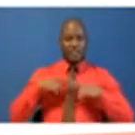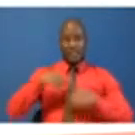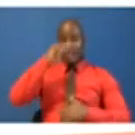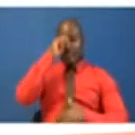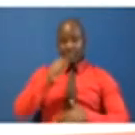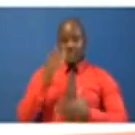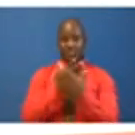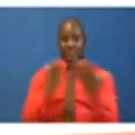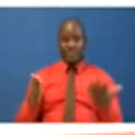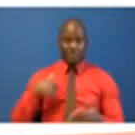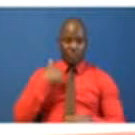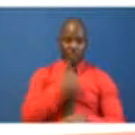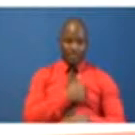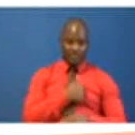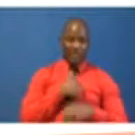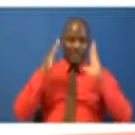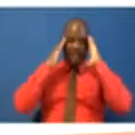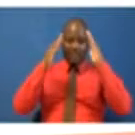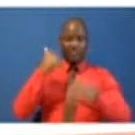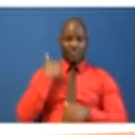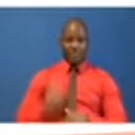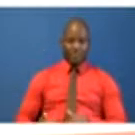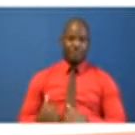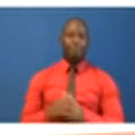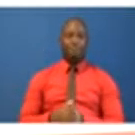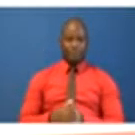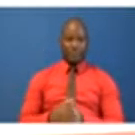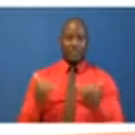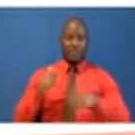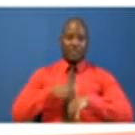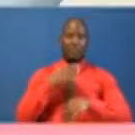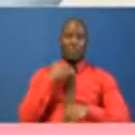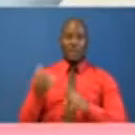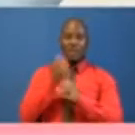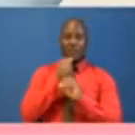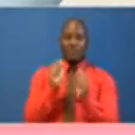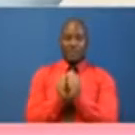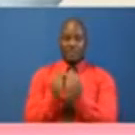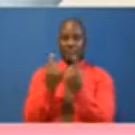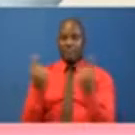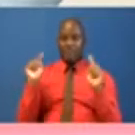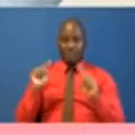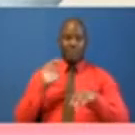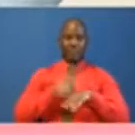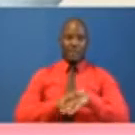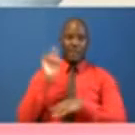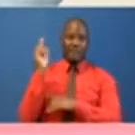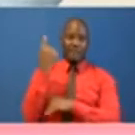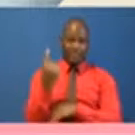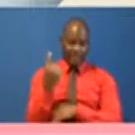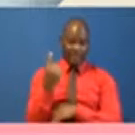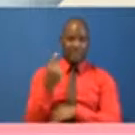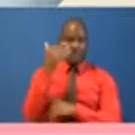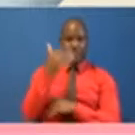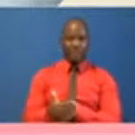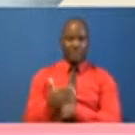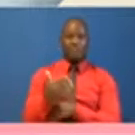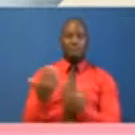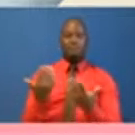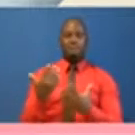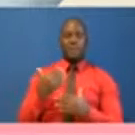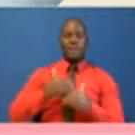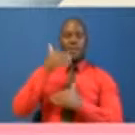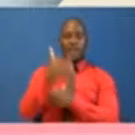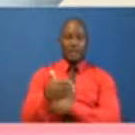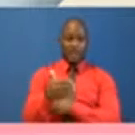those are some of the things that are really really keen for me okay yeah at this moment i now want to get the thoughts of my panel on the first uh debate the one that will kick off in the